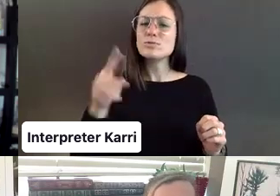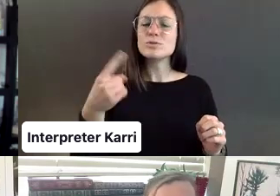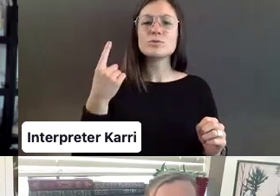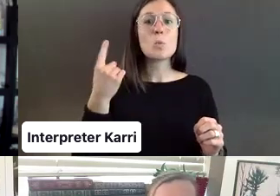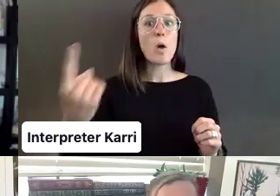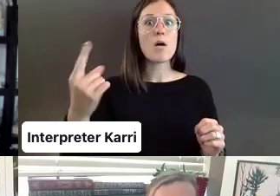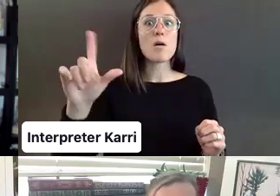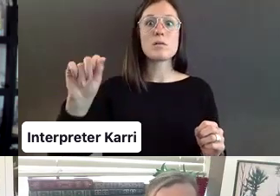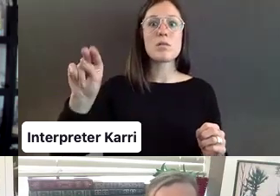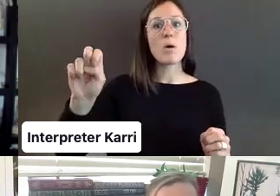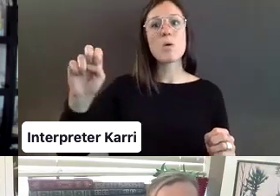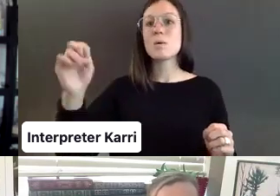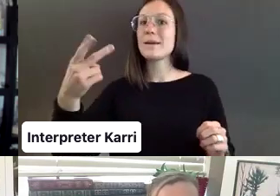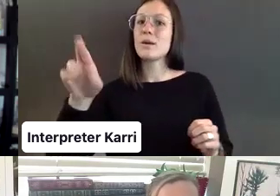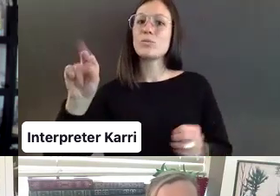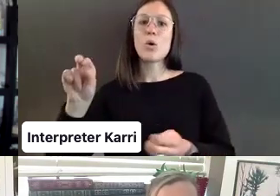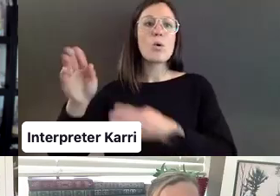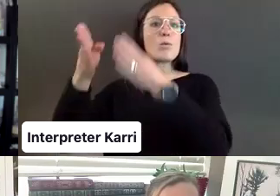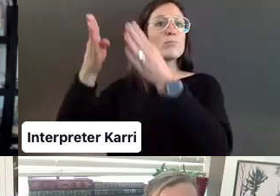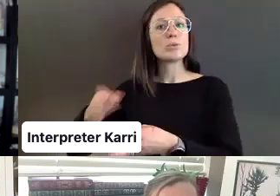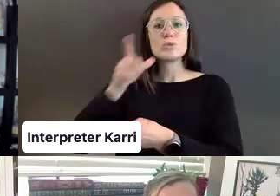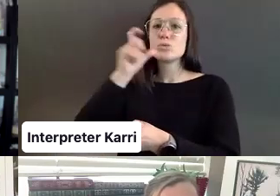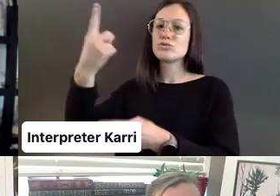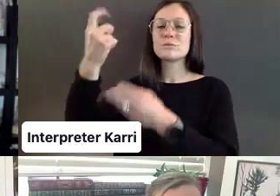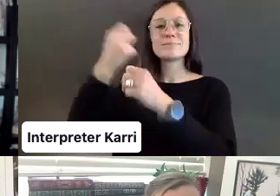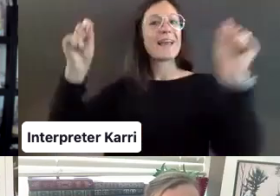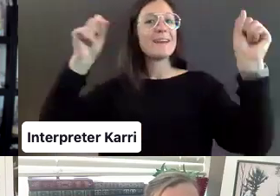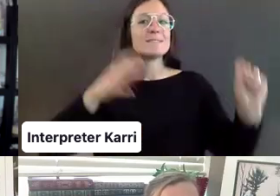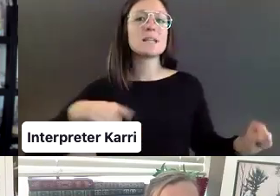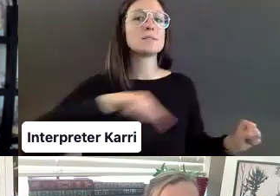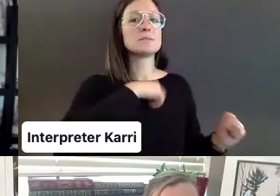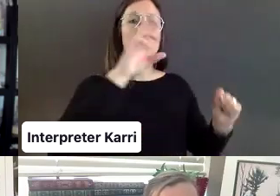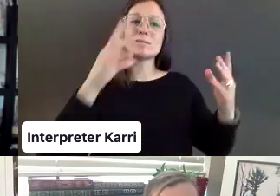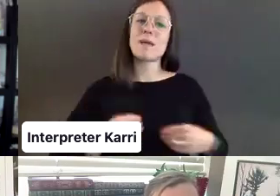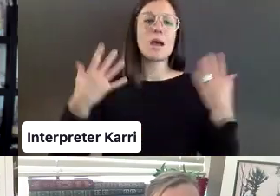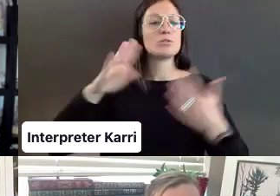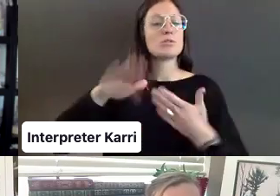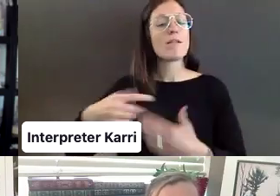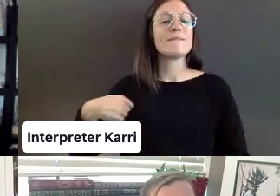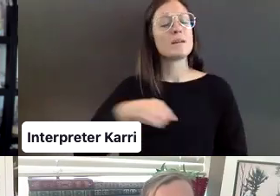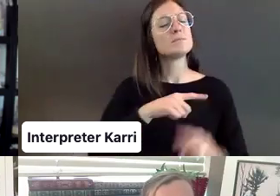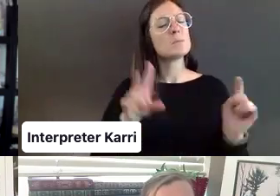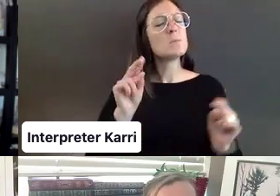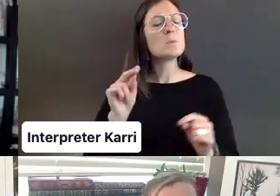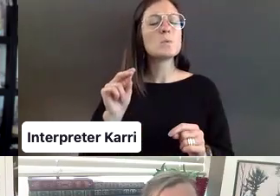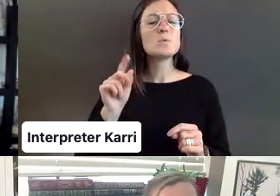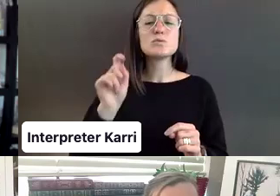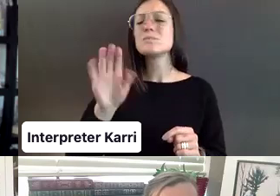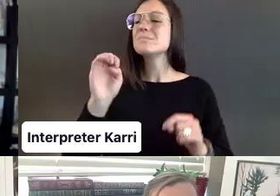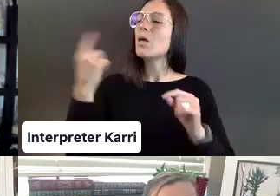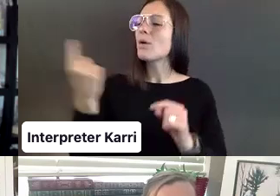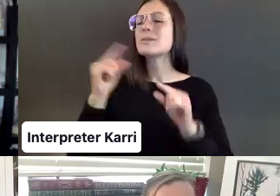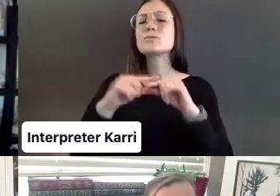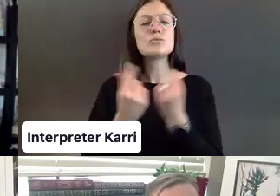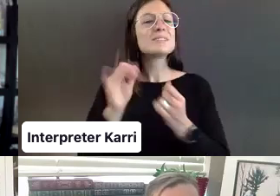lone heroic person who kind of saves us or inspires us, but it's actually always groups of